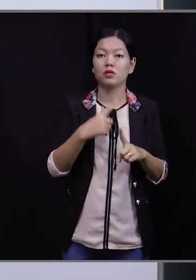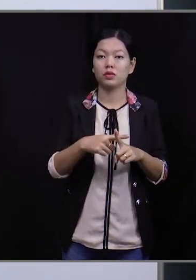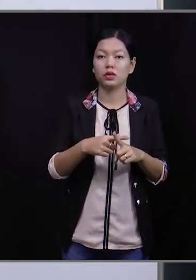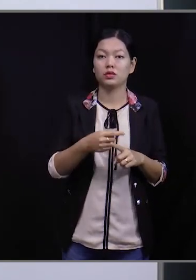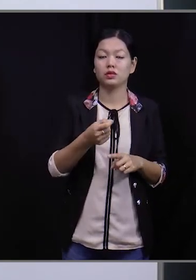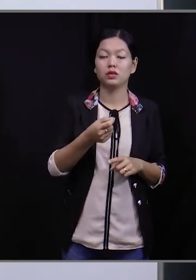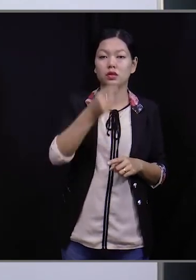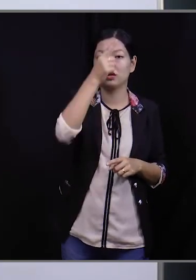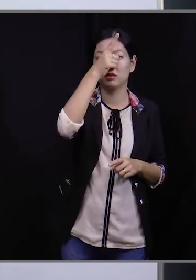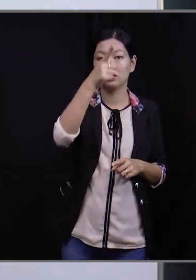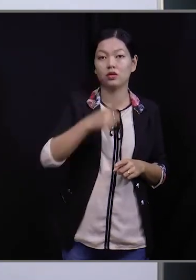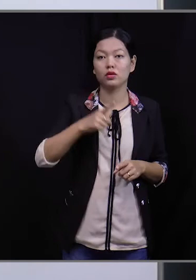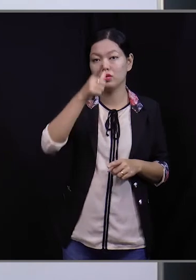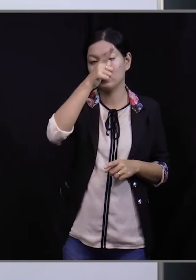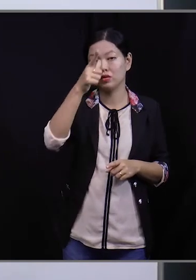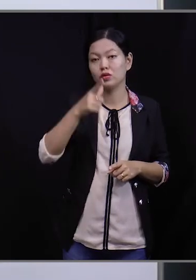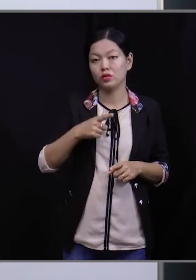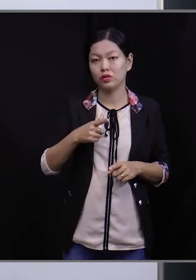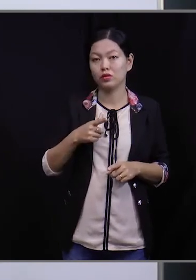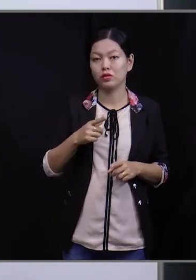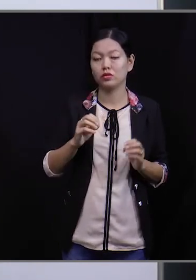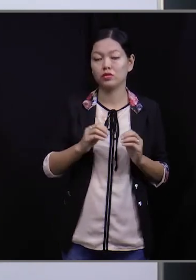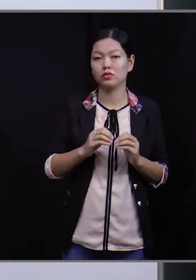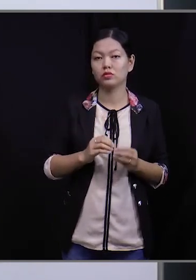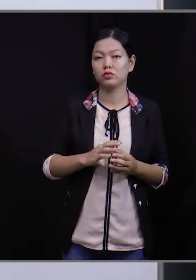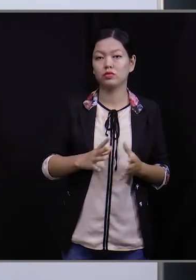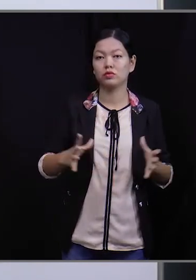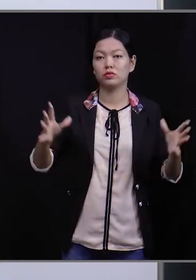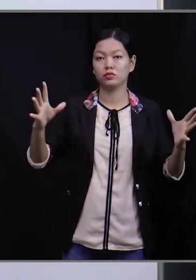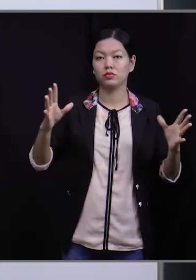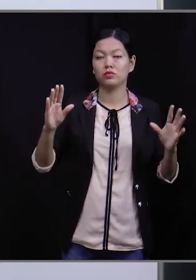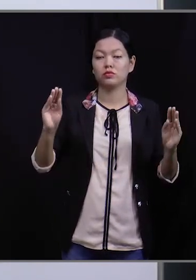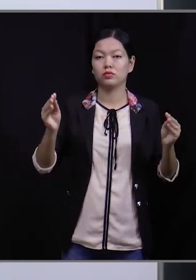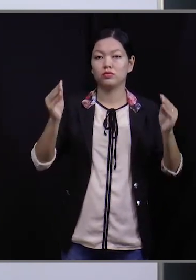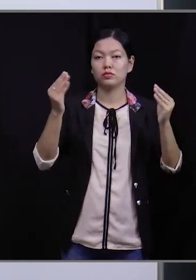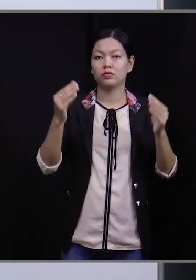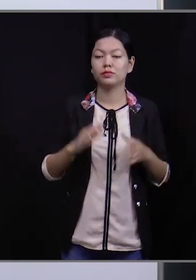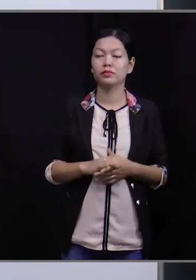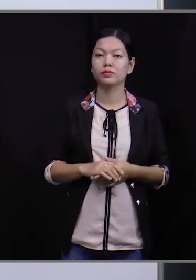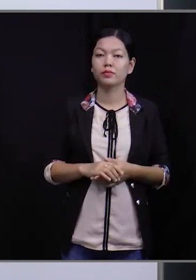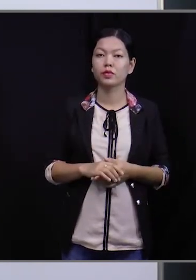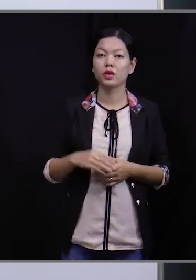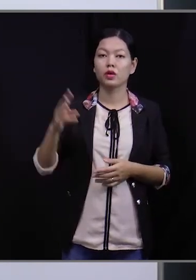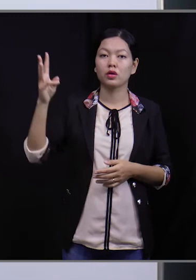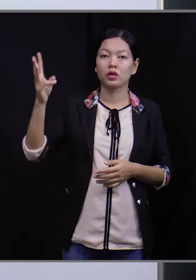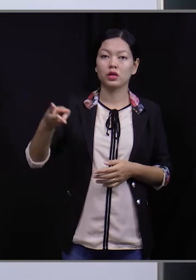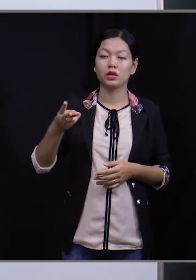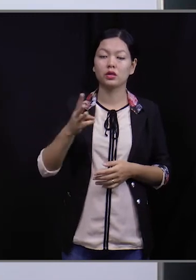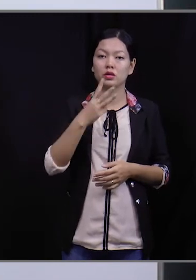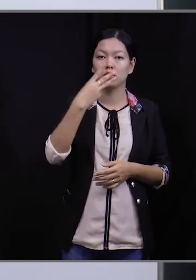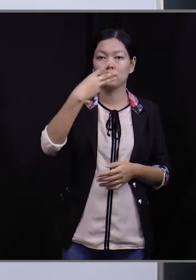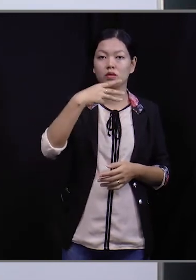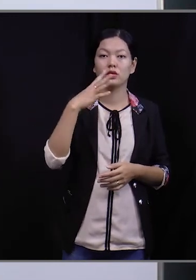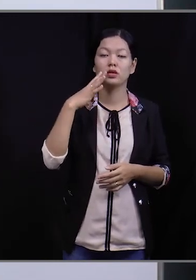of the commercial banks increases. So these are the three important quantitative measures. And then we